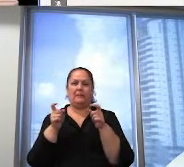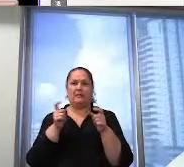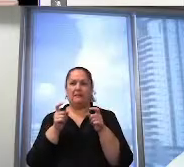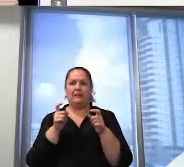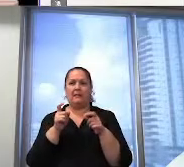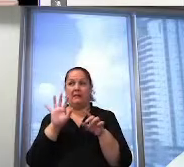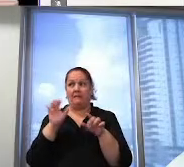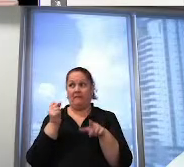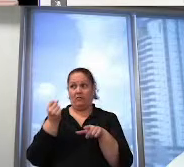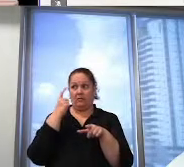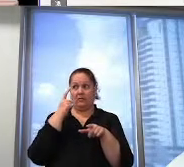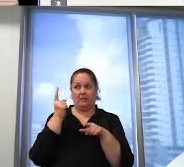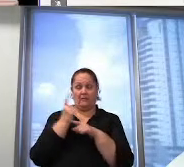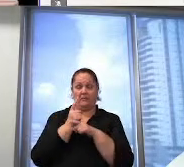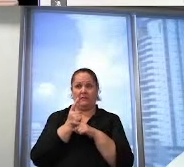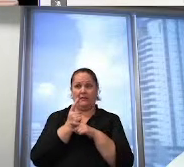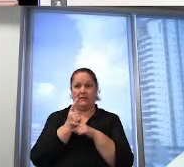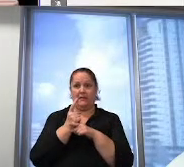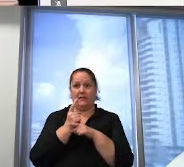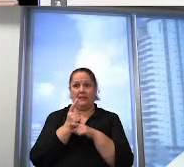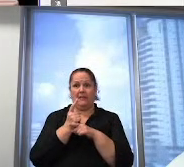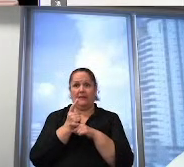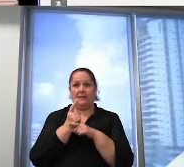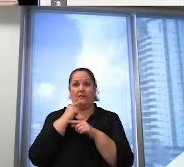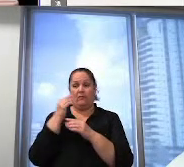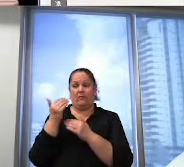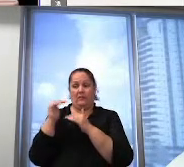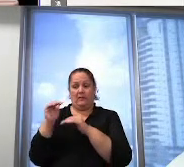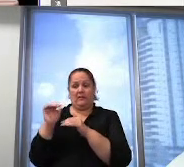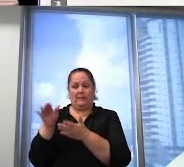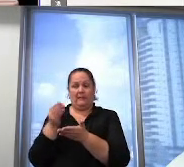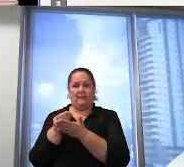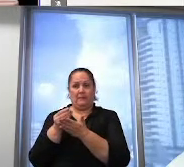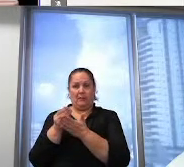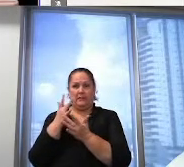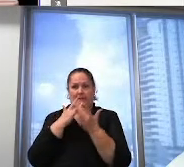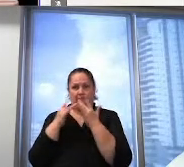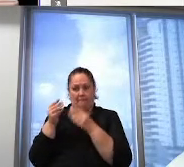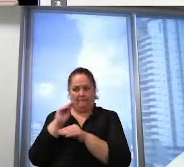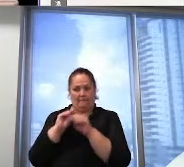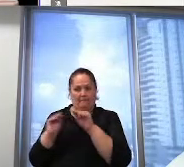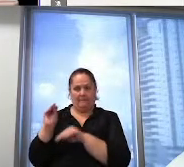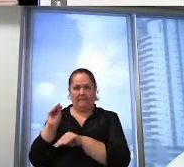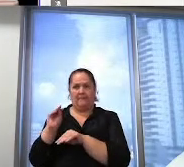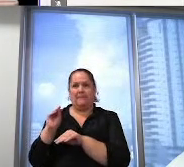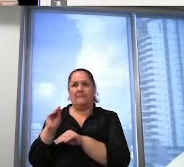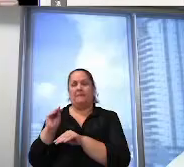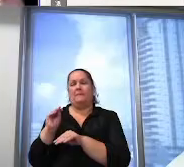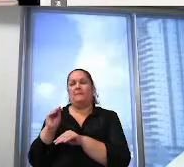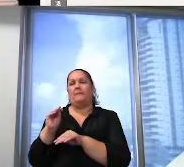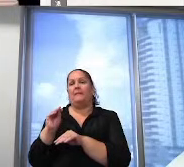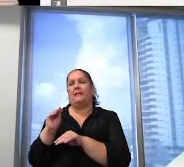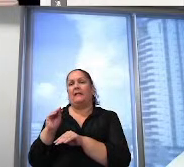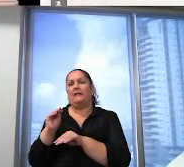vegetation management, if I understand it right, under the constrained scenario,